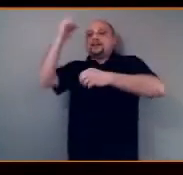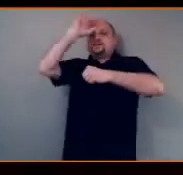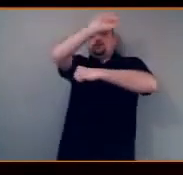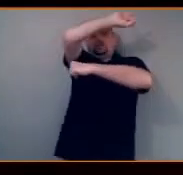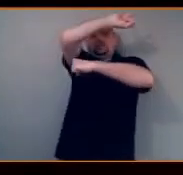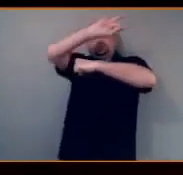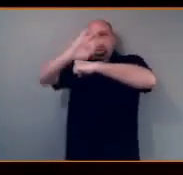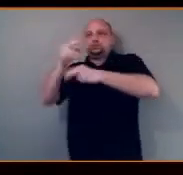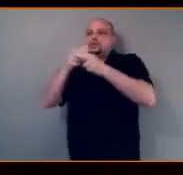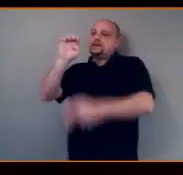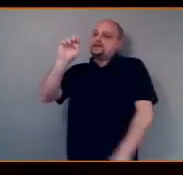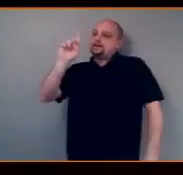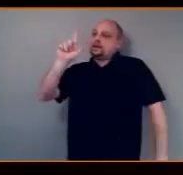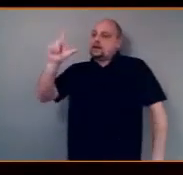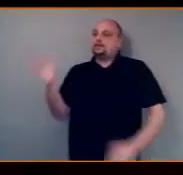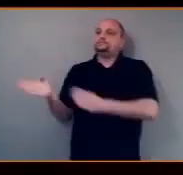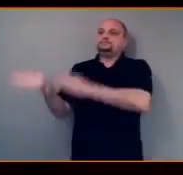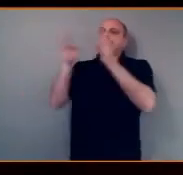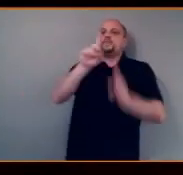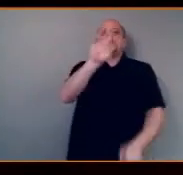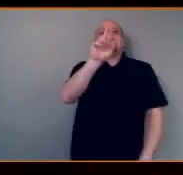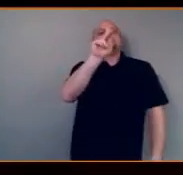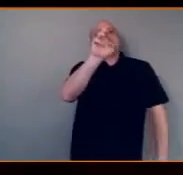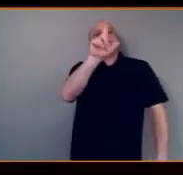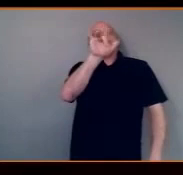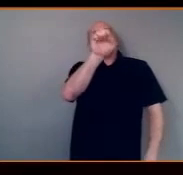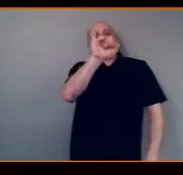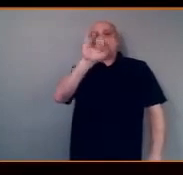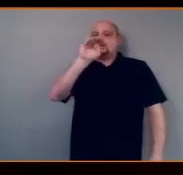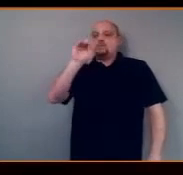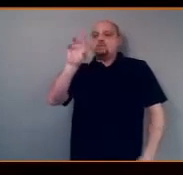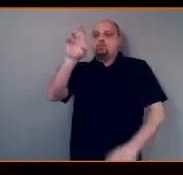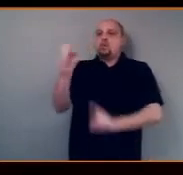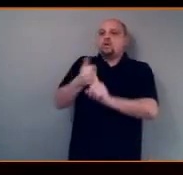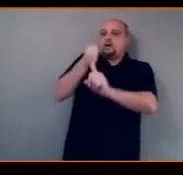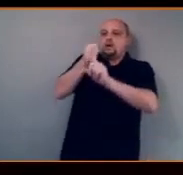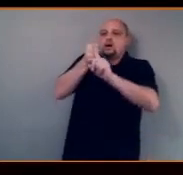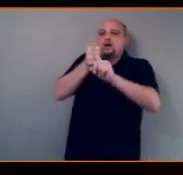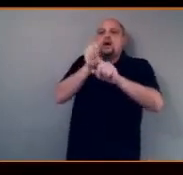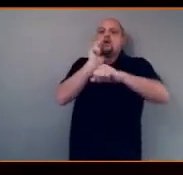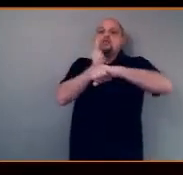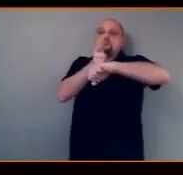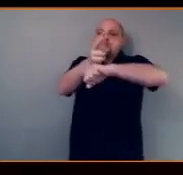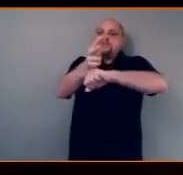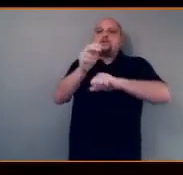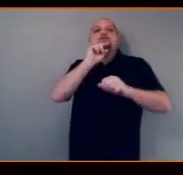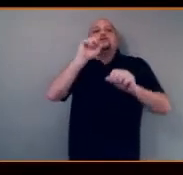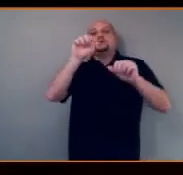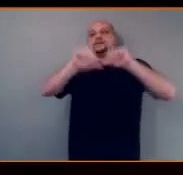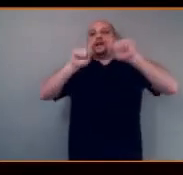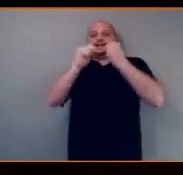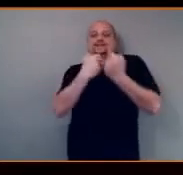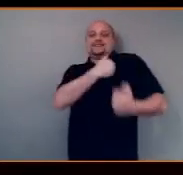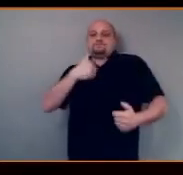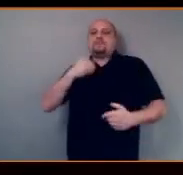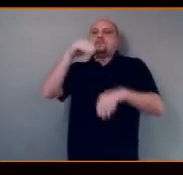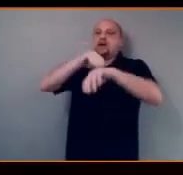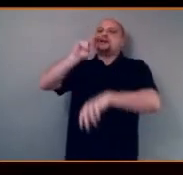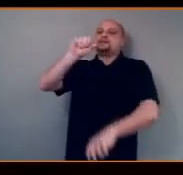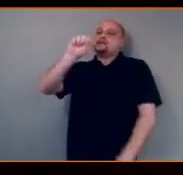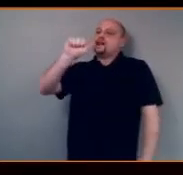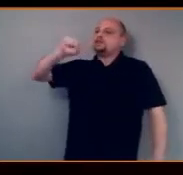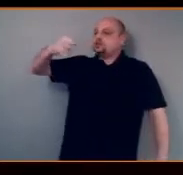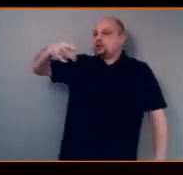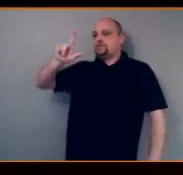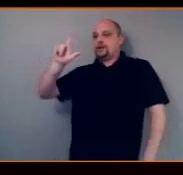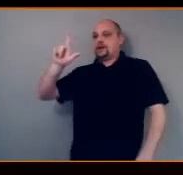JPL, and Dr. Kelsey Moore, Perseverance Science Team Member, NASA JPL ABC Lab. Congrats, you two, on an